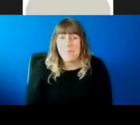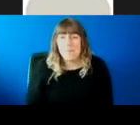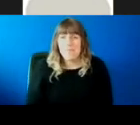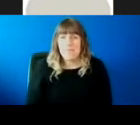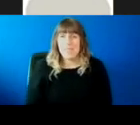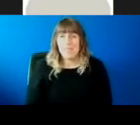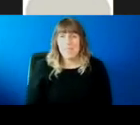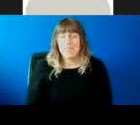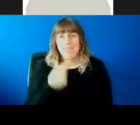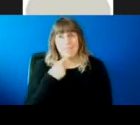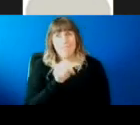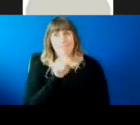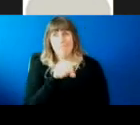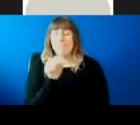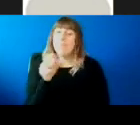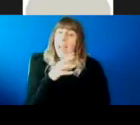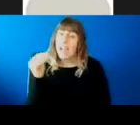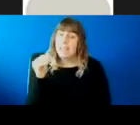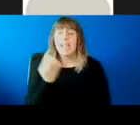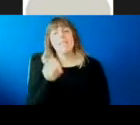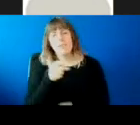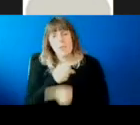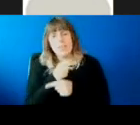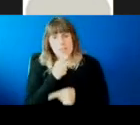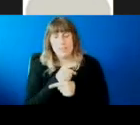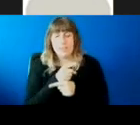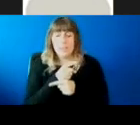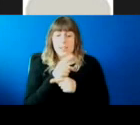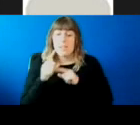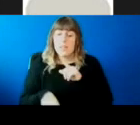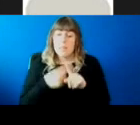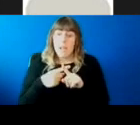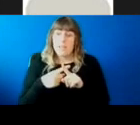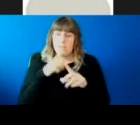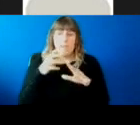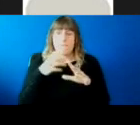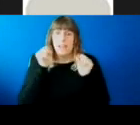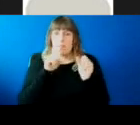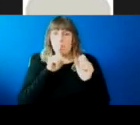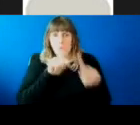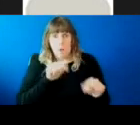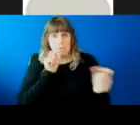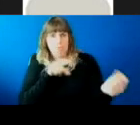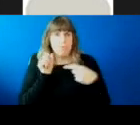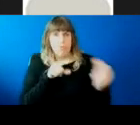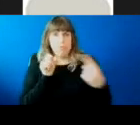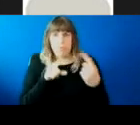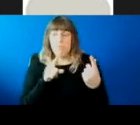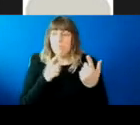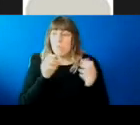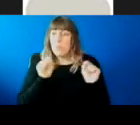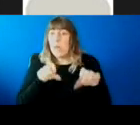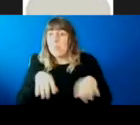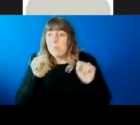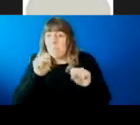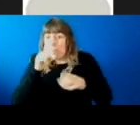Yeah. And, you know, yes, it's the place you can get probably the fastest response on data that you can do experiments and, you